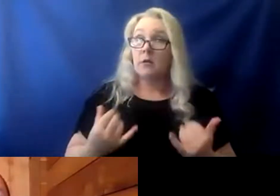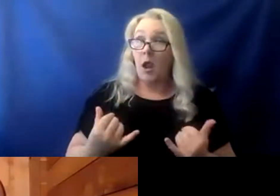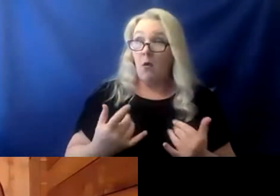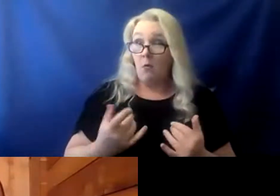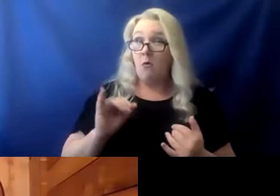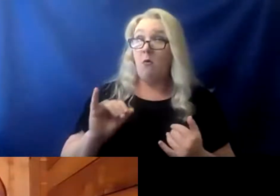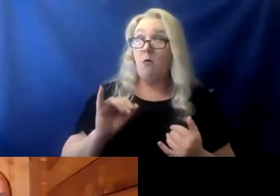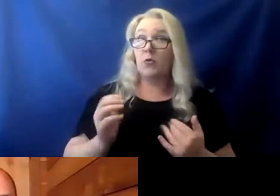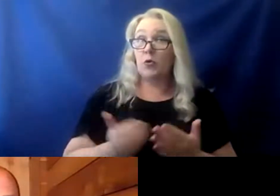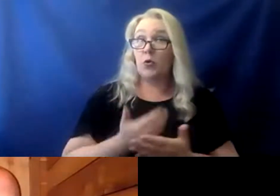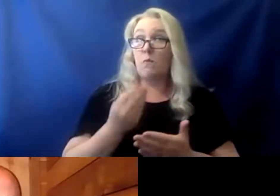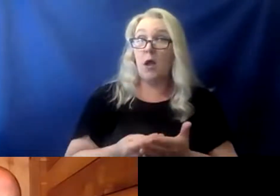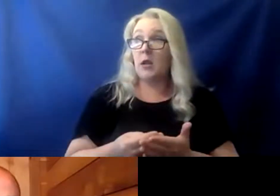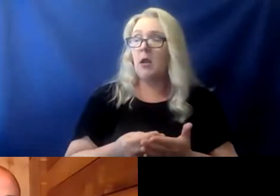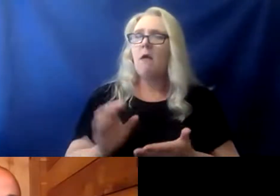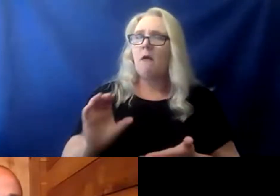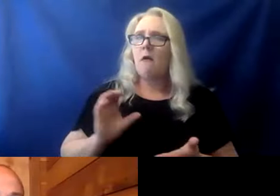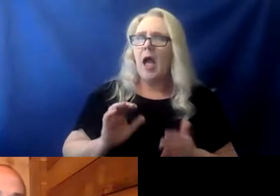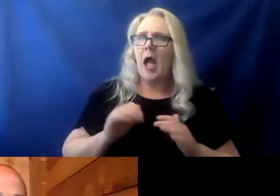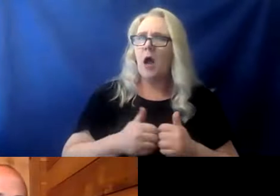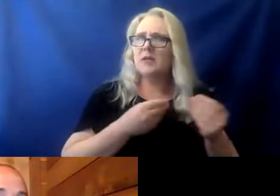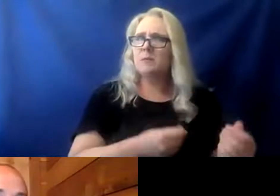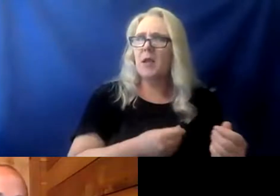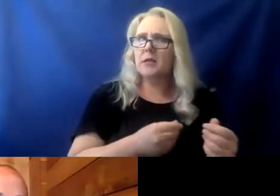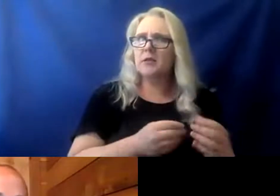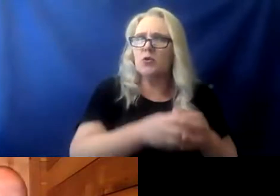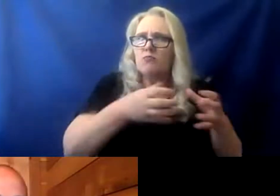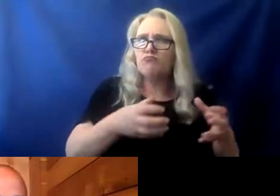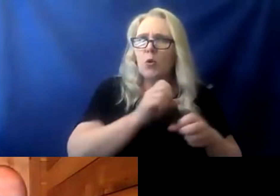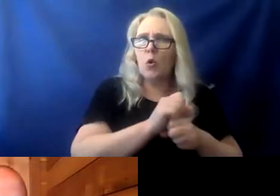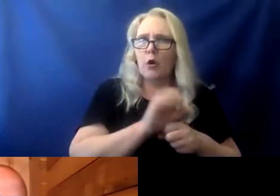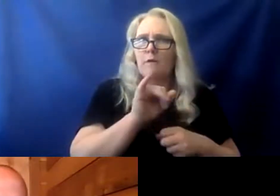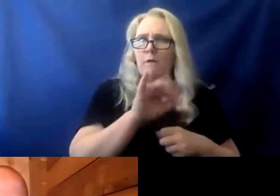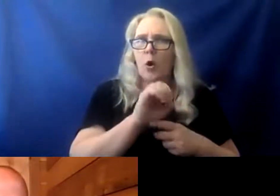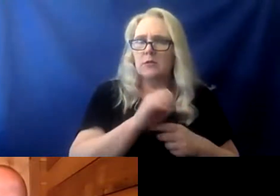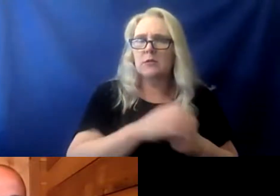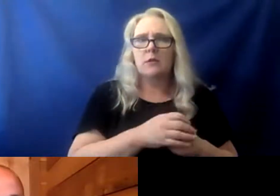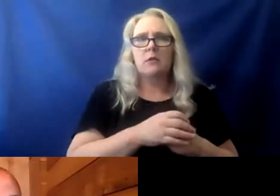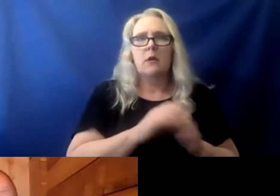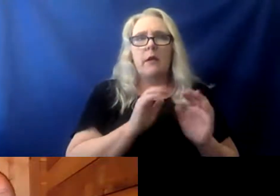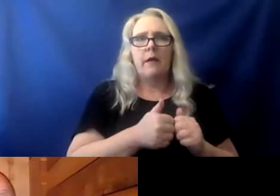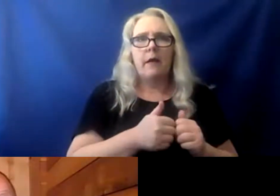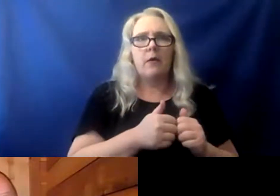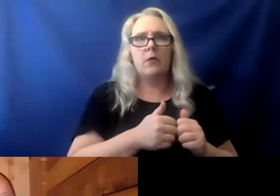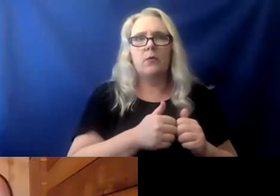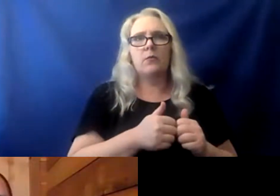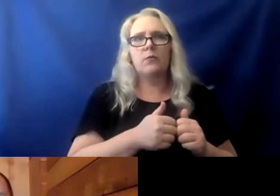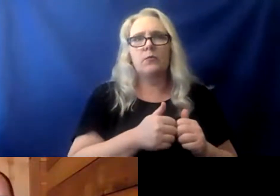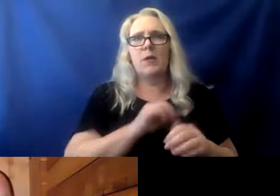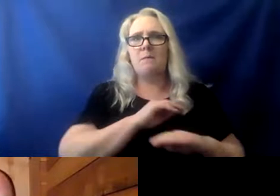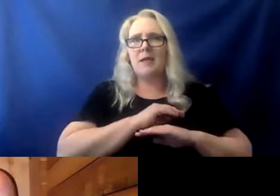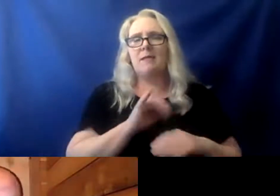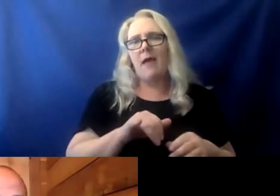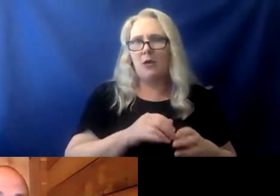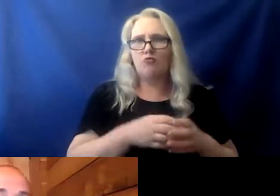coming, how do we spend that to build the workforce? How do we spend that to make sure services are in place to meet the growing demand? So I could see that